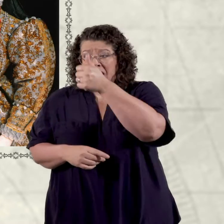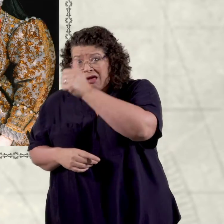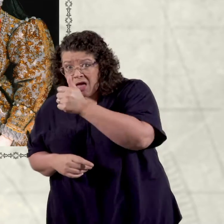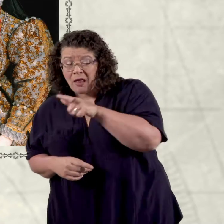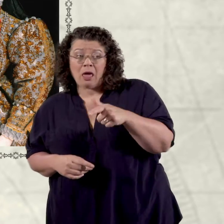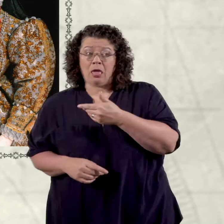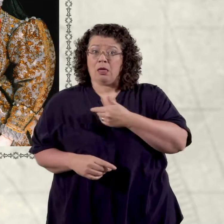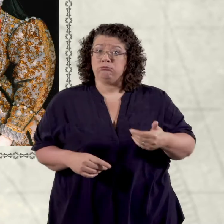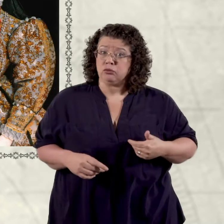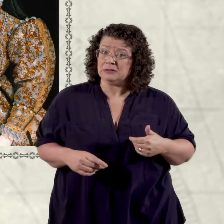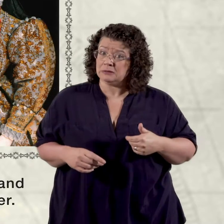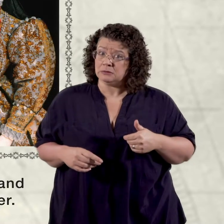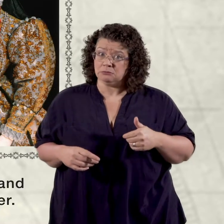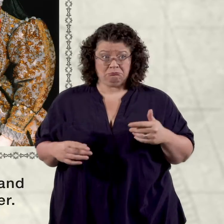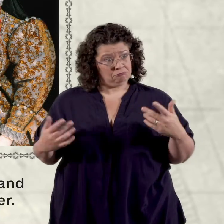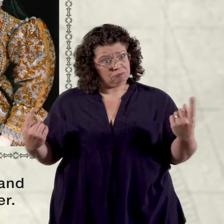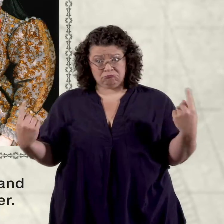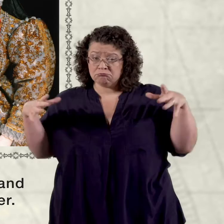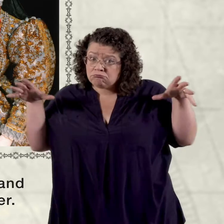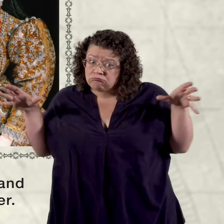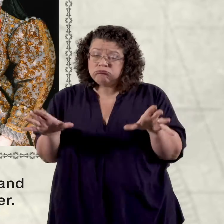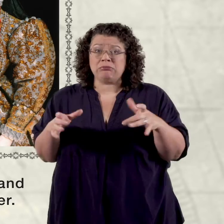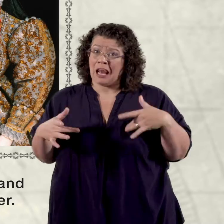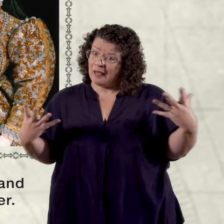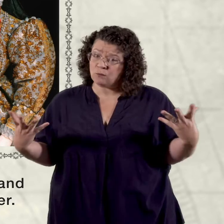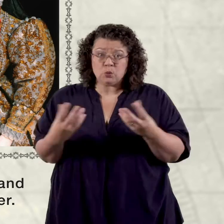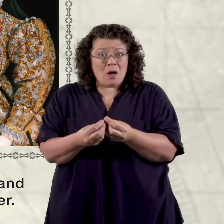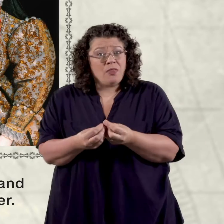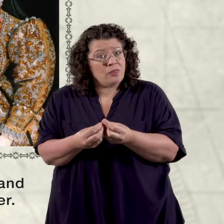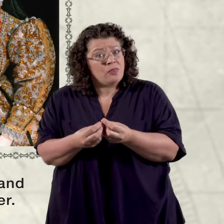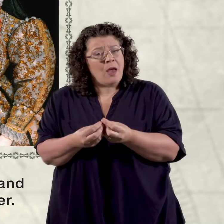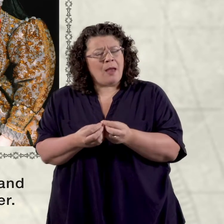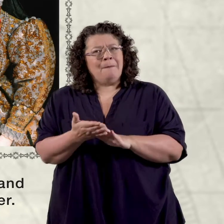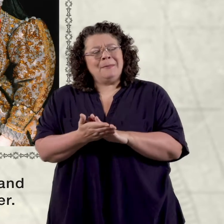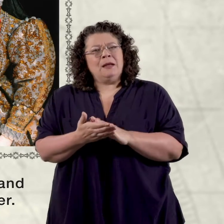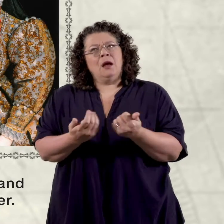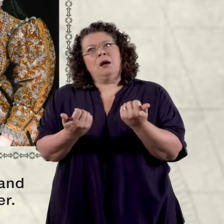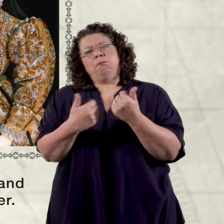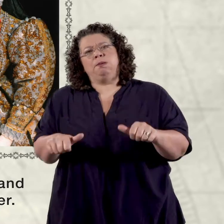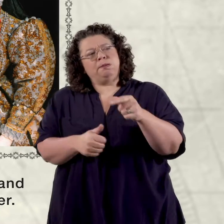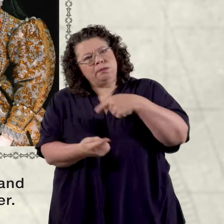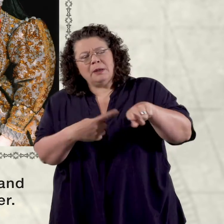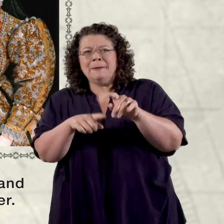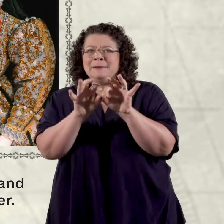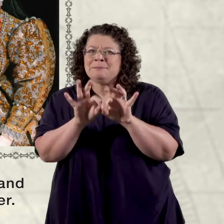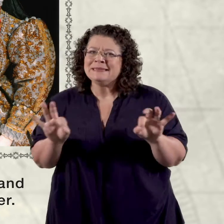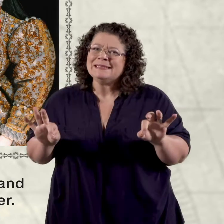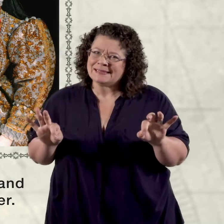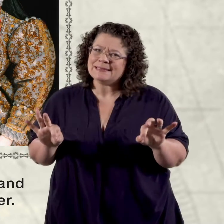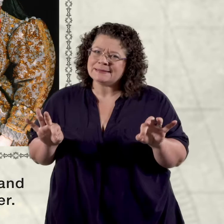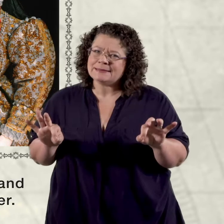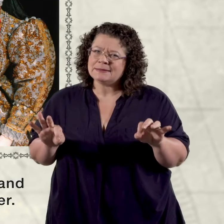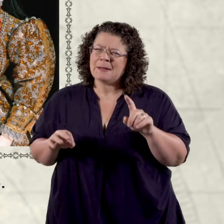because Elizabeth I said that it was all right for Catholics and Protestants to live in the land